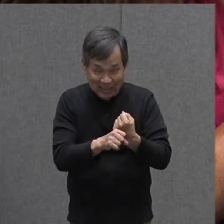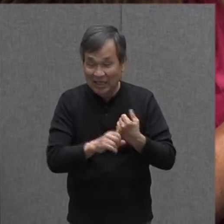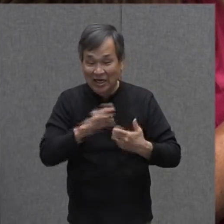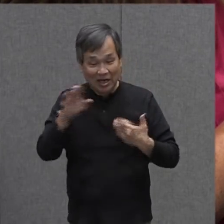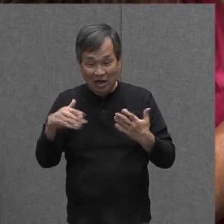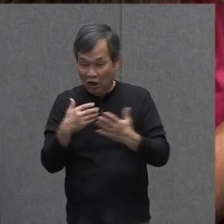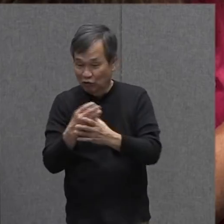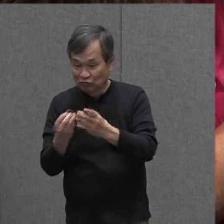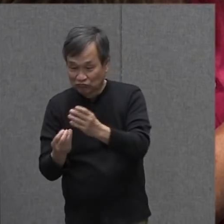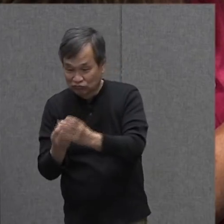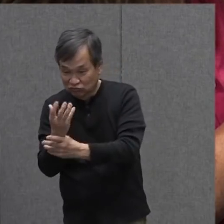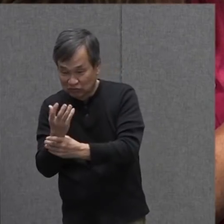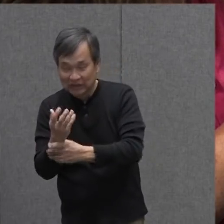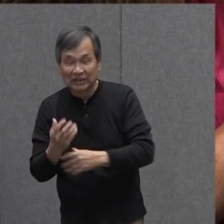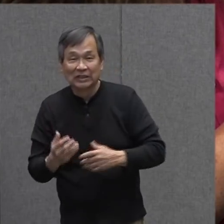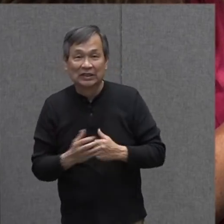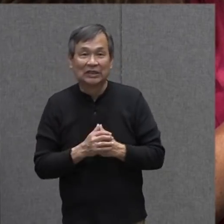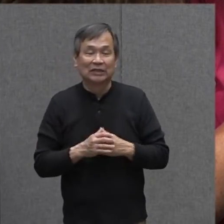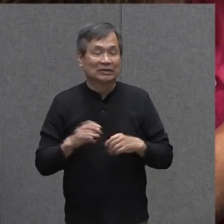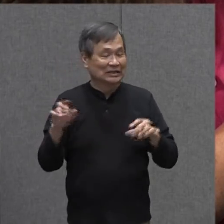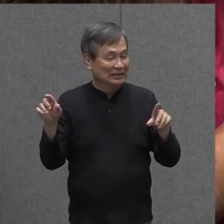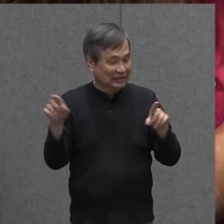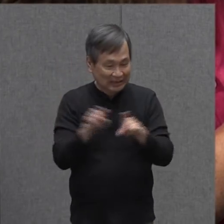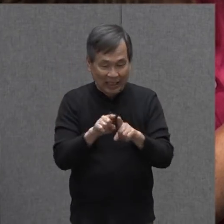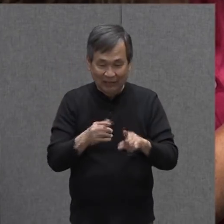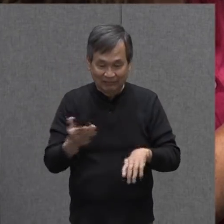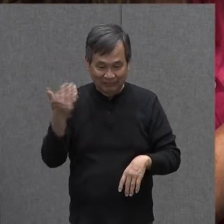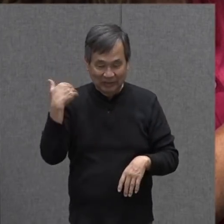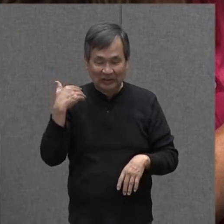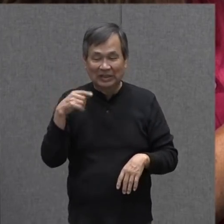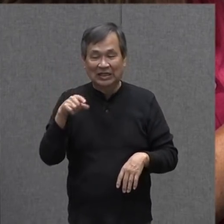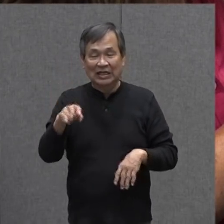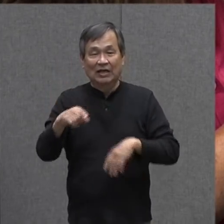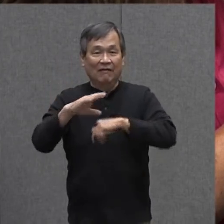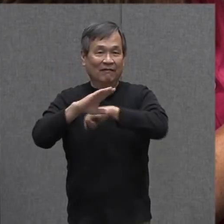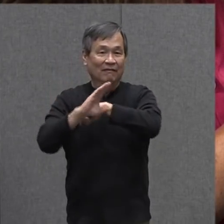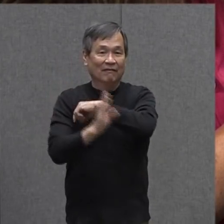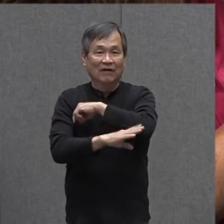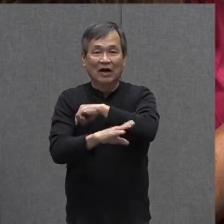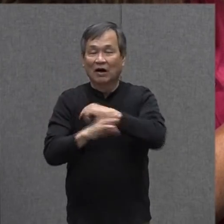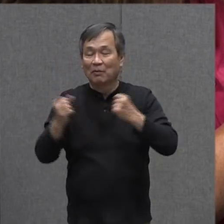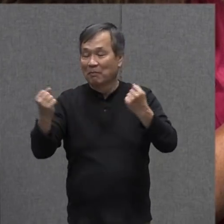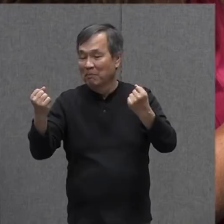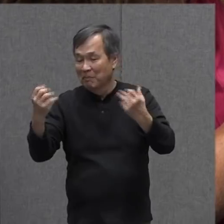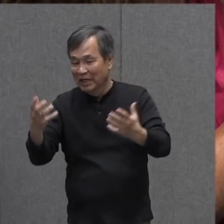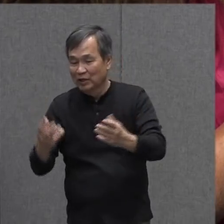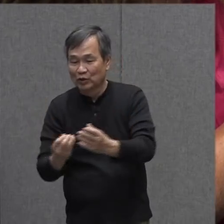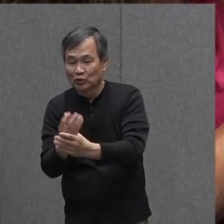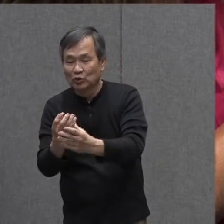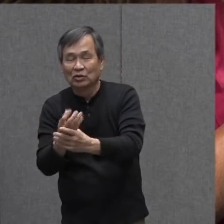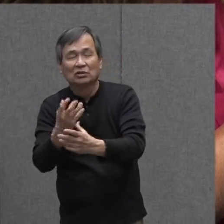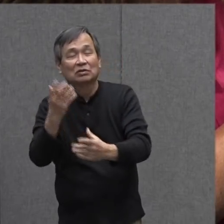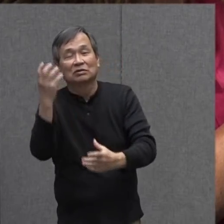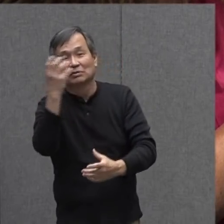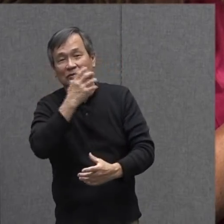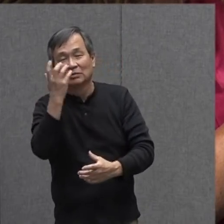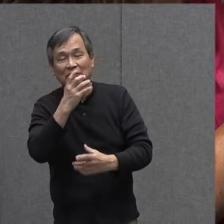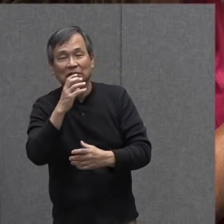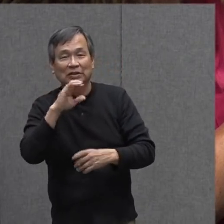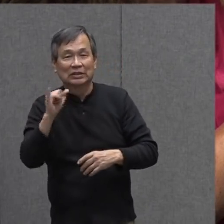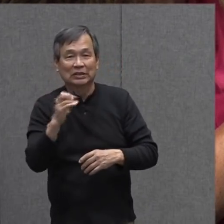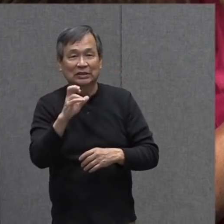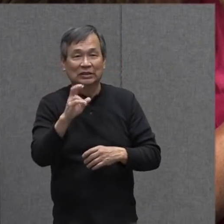Maybe, maybe not. So now you probably have more of a reasonable estimate that you think it might be. So let's go ahead, year 9.